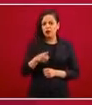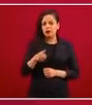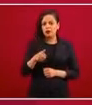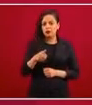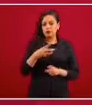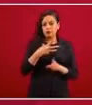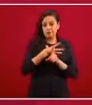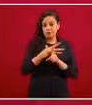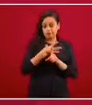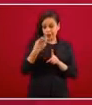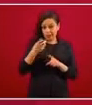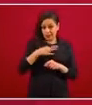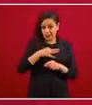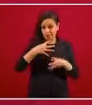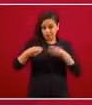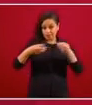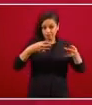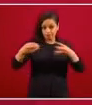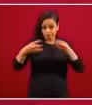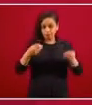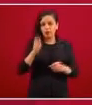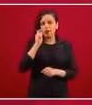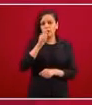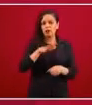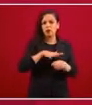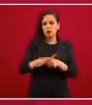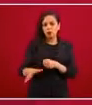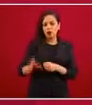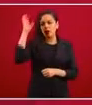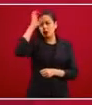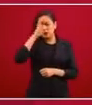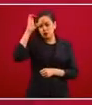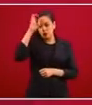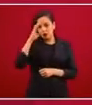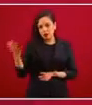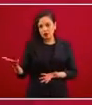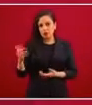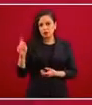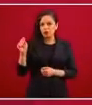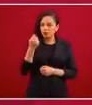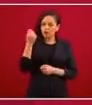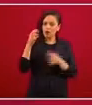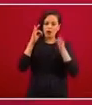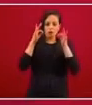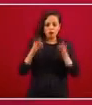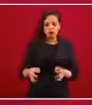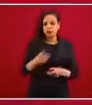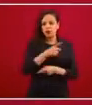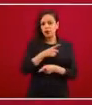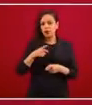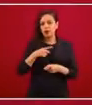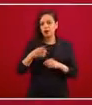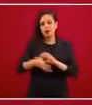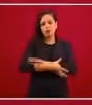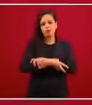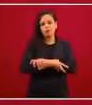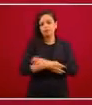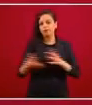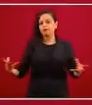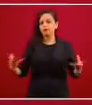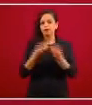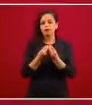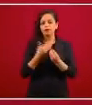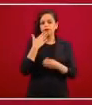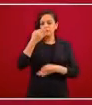myself, as him referring to my efforts alone, but to the efforts that I represent of the whole community